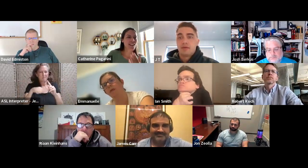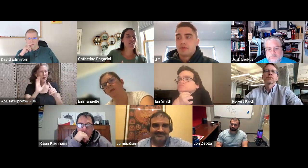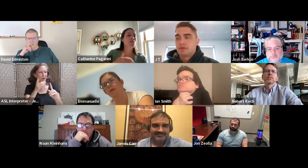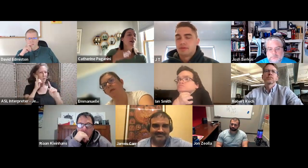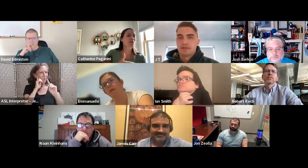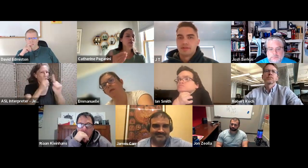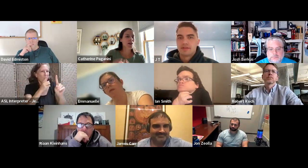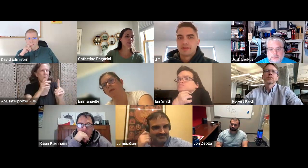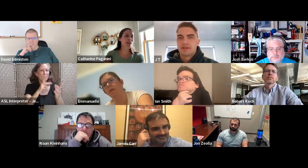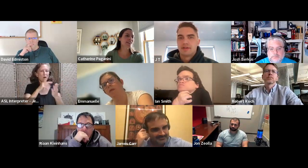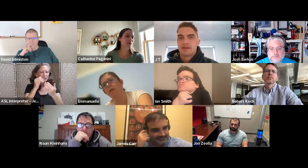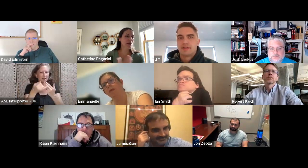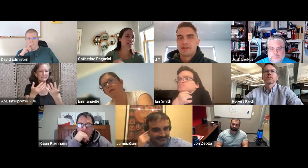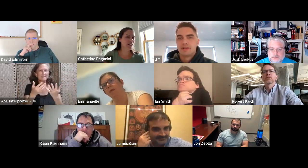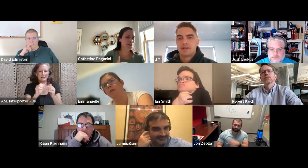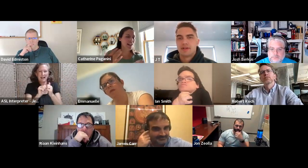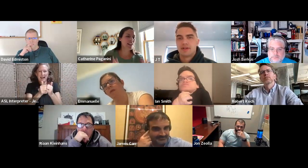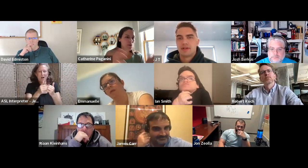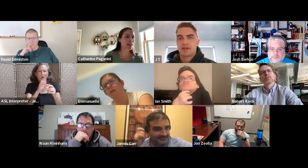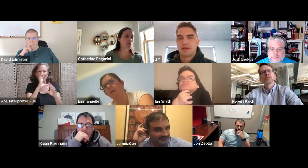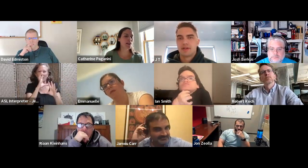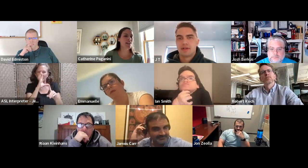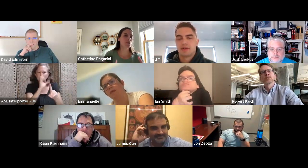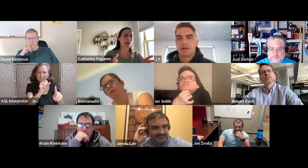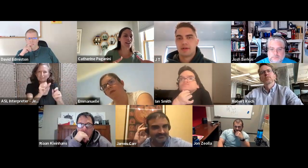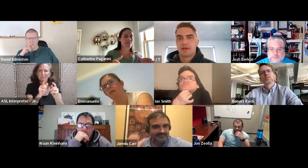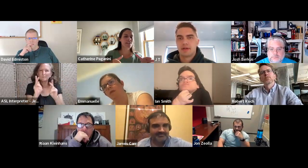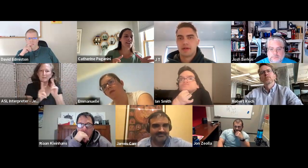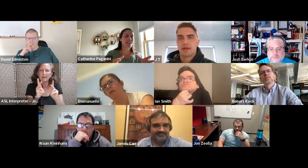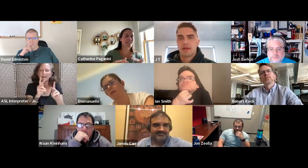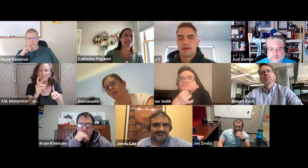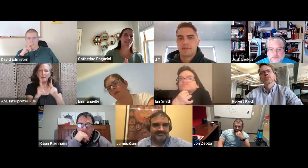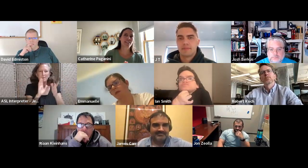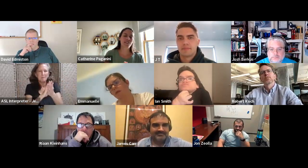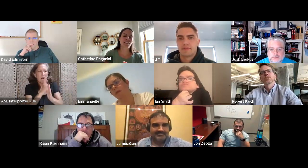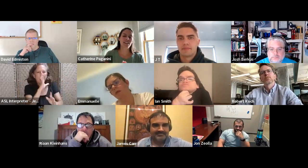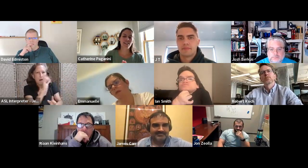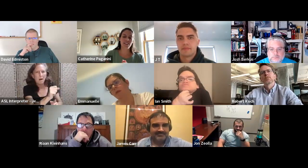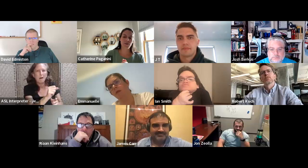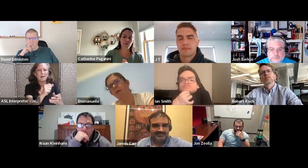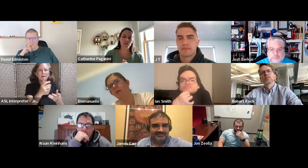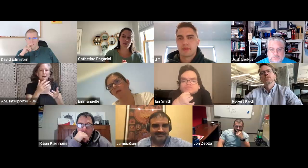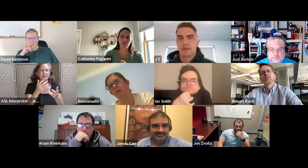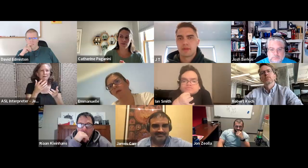It's kind of how do you make it appealing or like explain what it is, depending